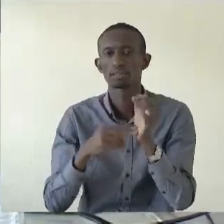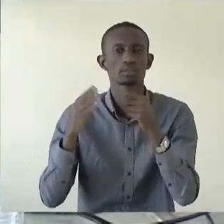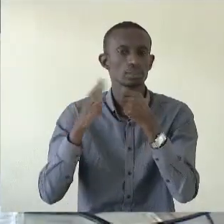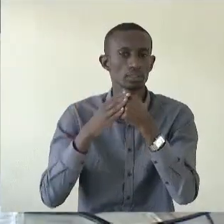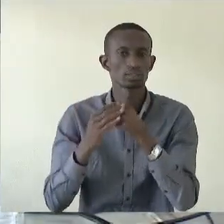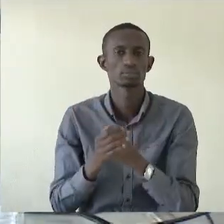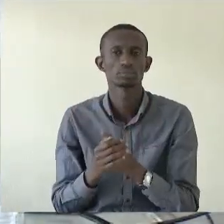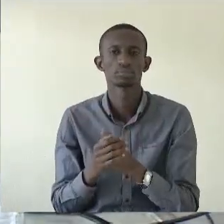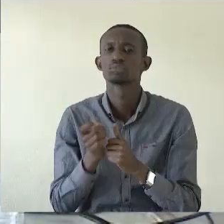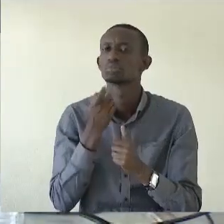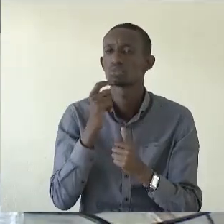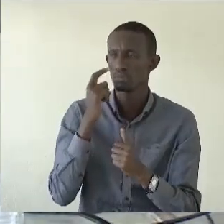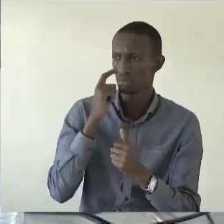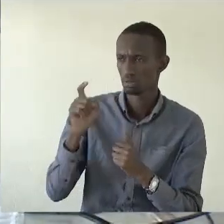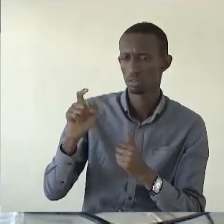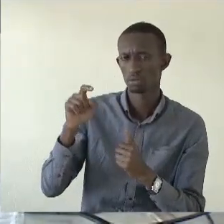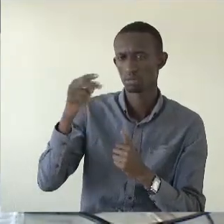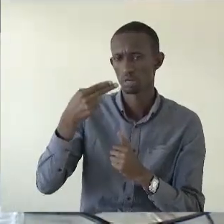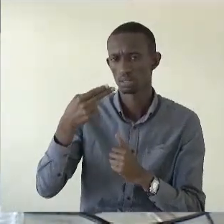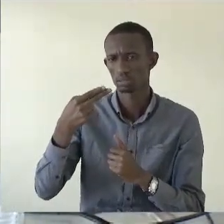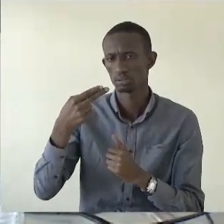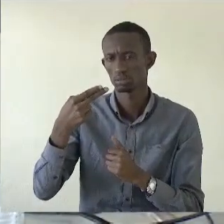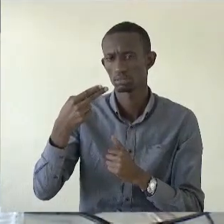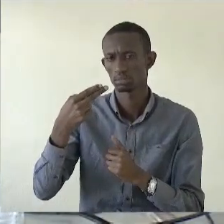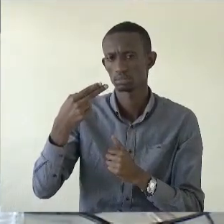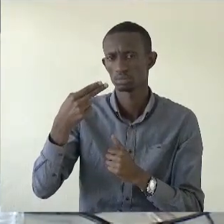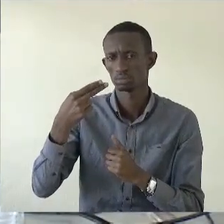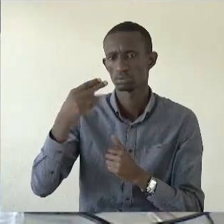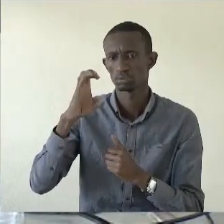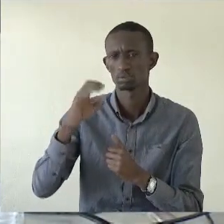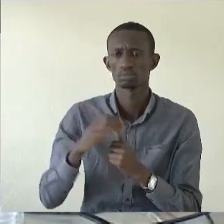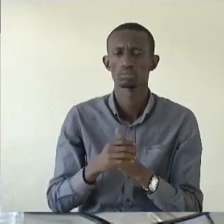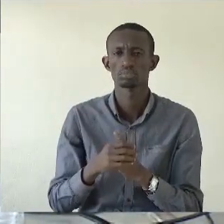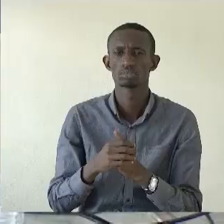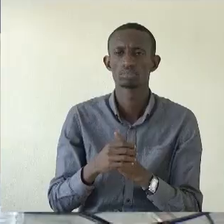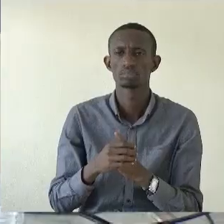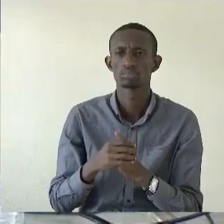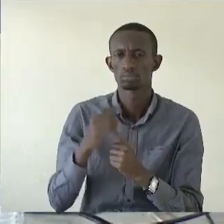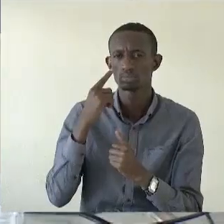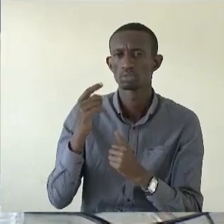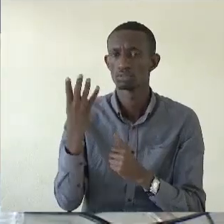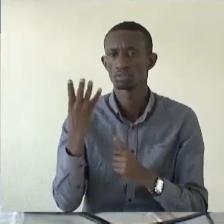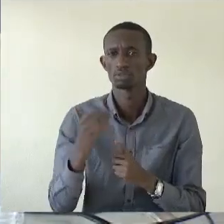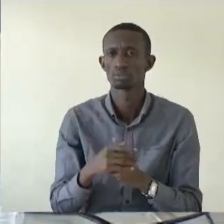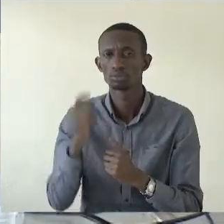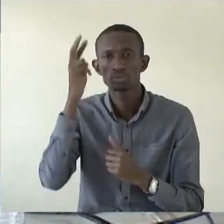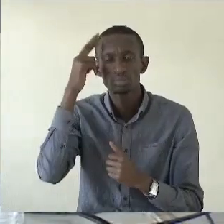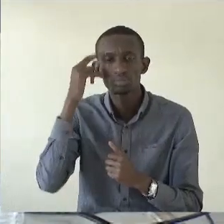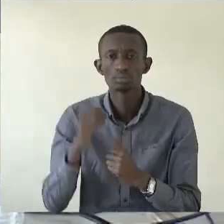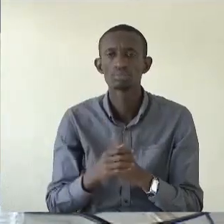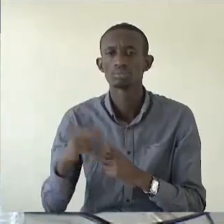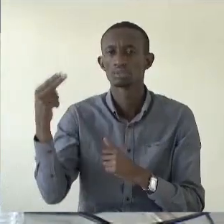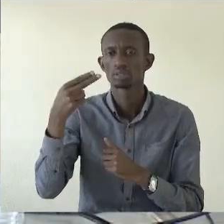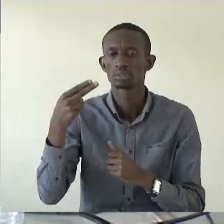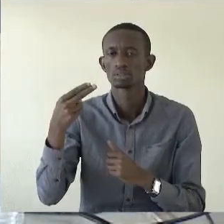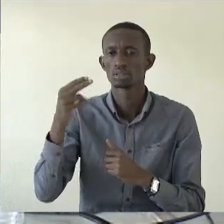look at the hydrogen atoms. How many are they? So here on each corner, you remember there are hydrogen atoms